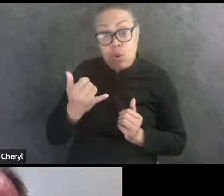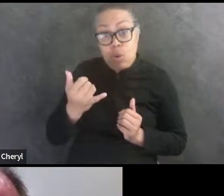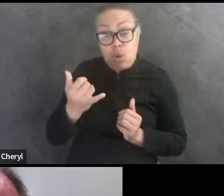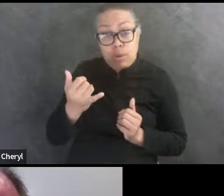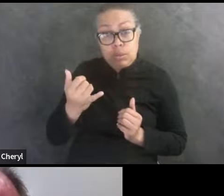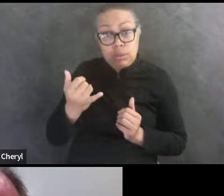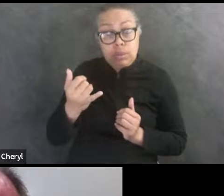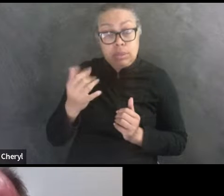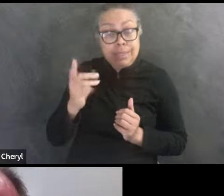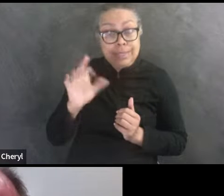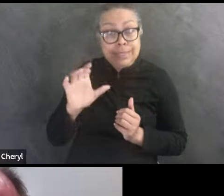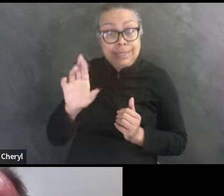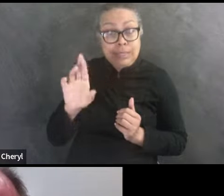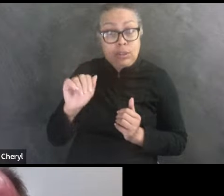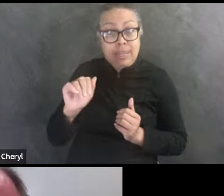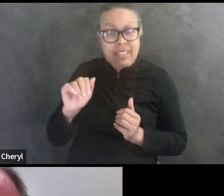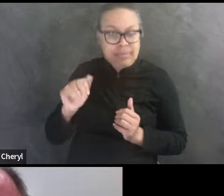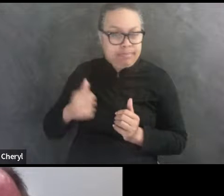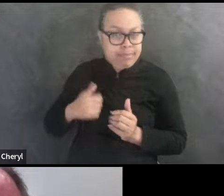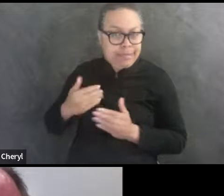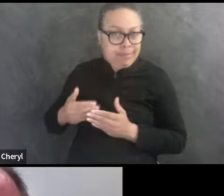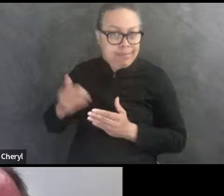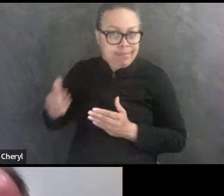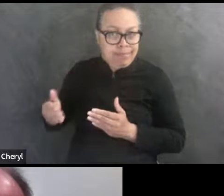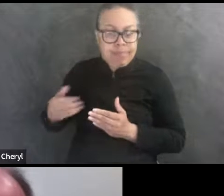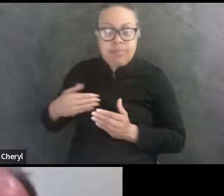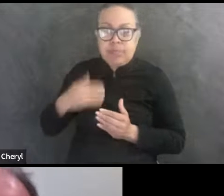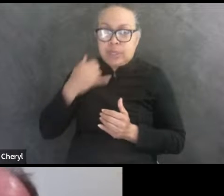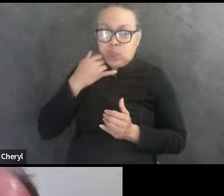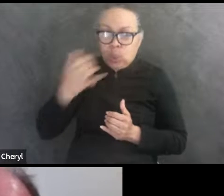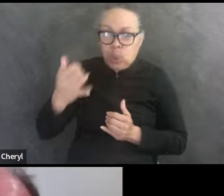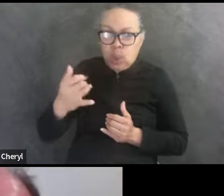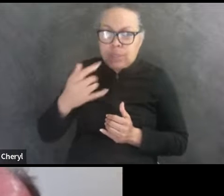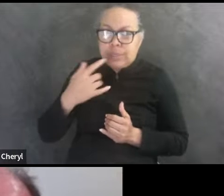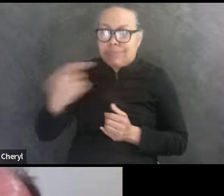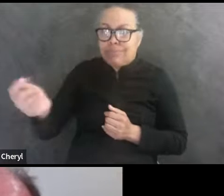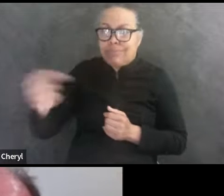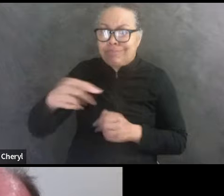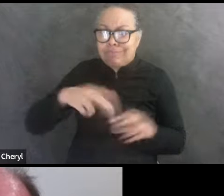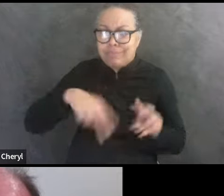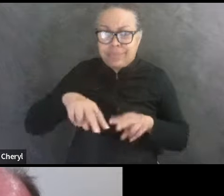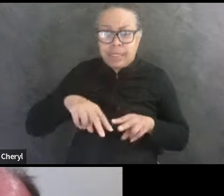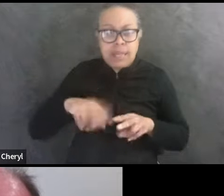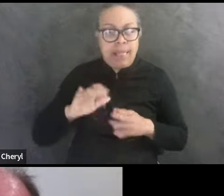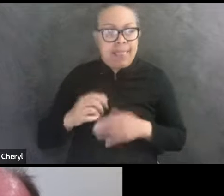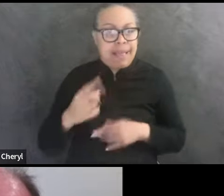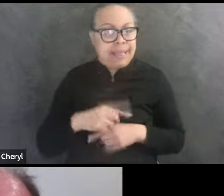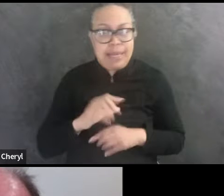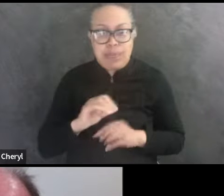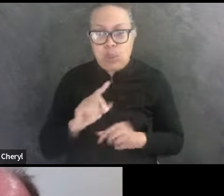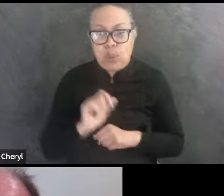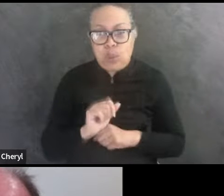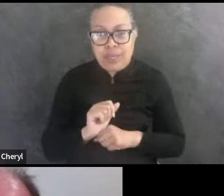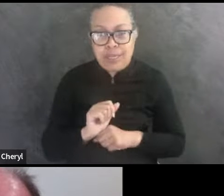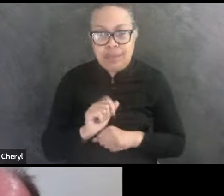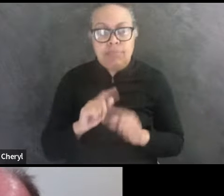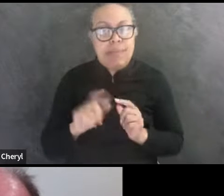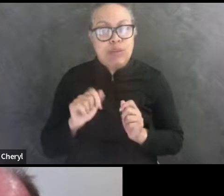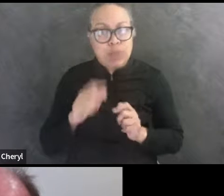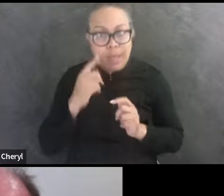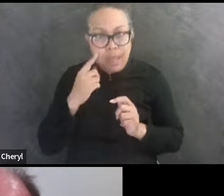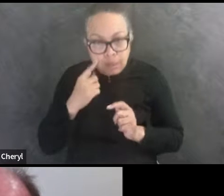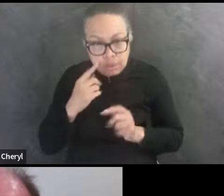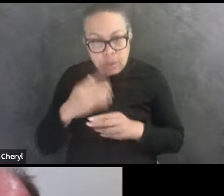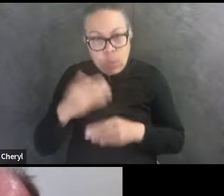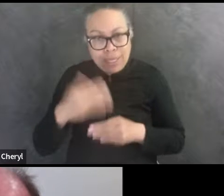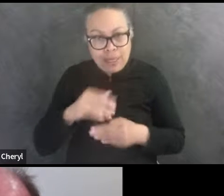homeowner called into DCRA, and DCRA sent somebody out on a day there was nobody working in there. And even though you could see in through the windows